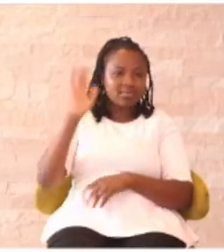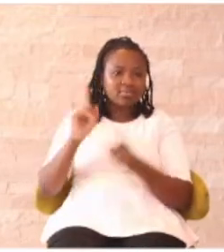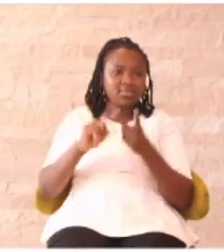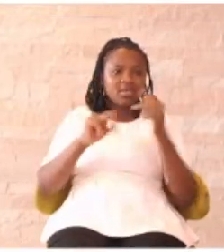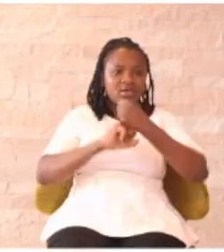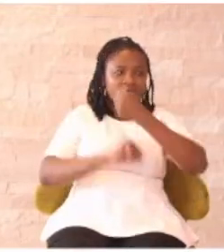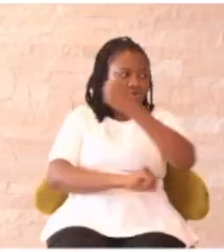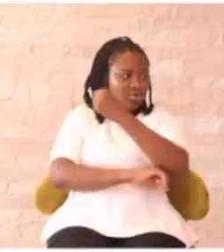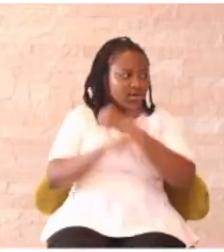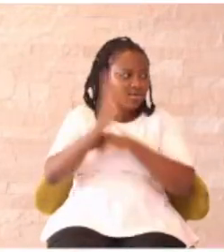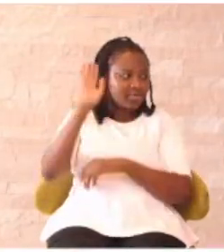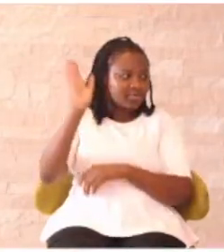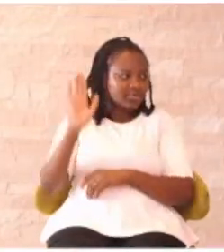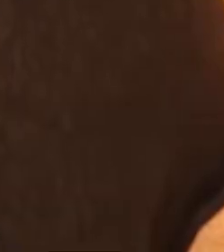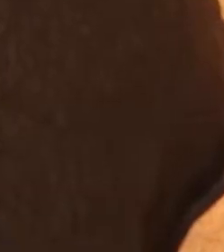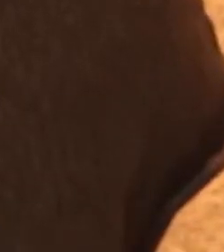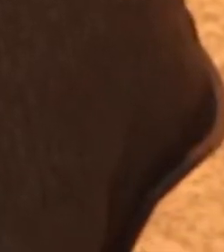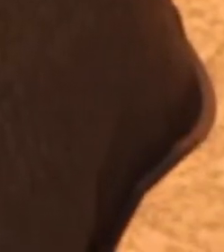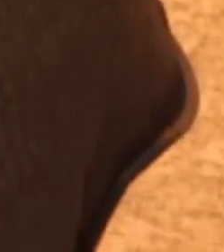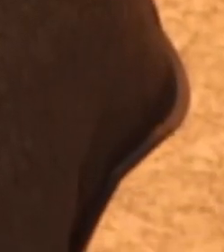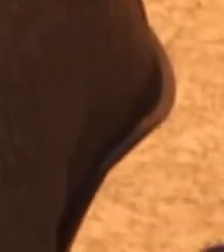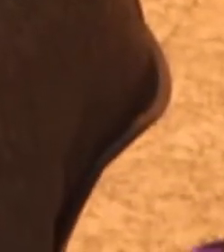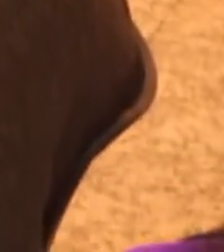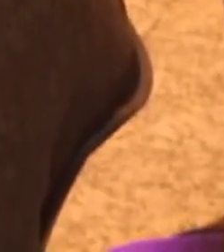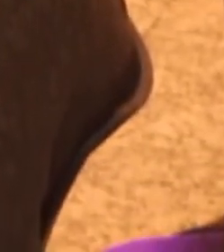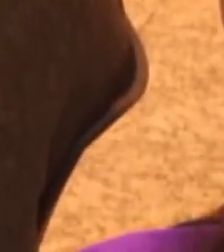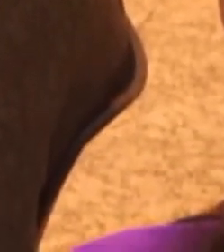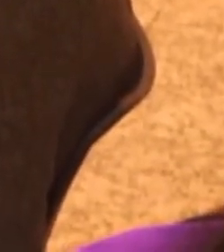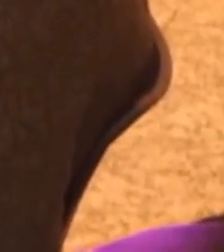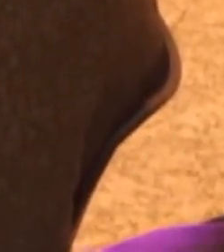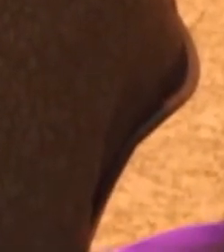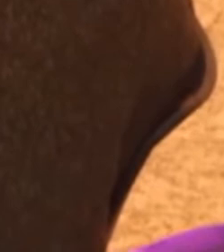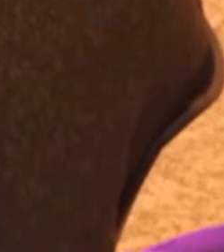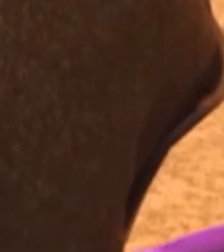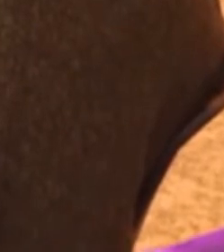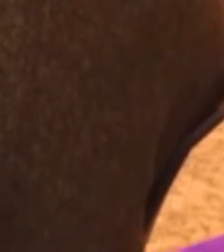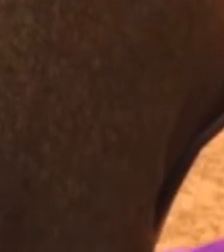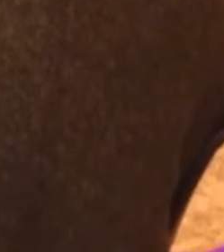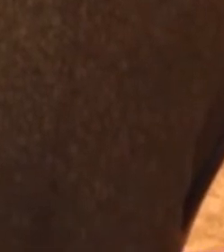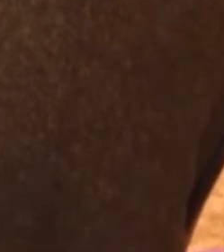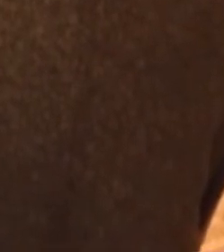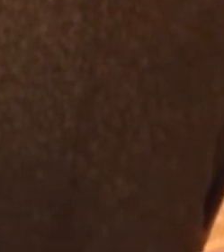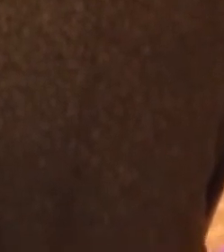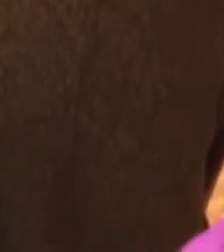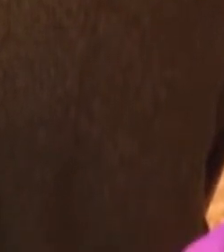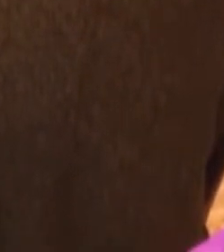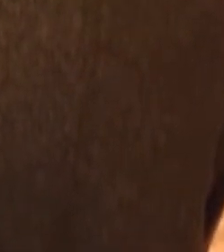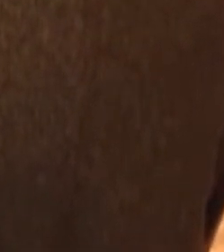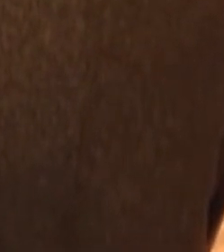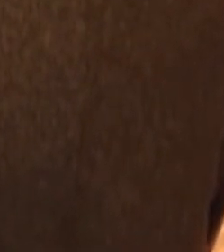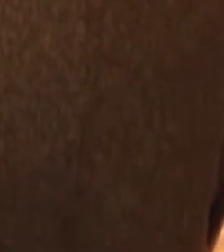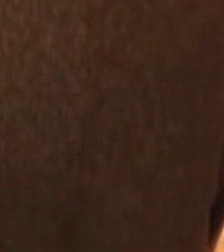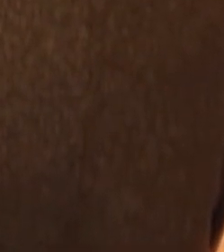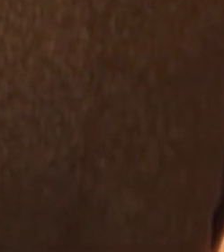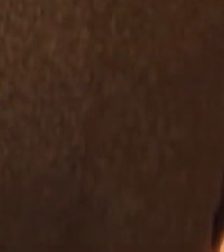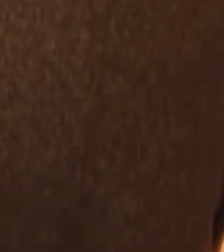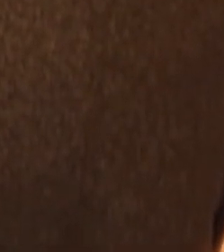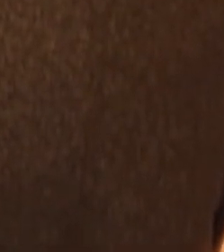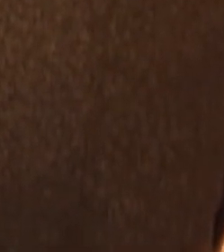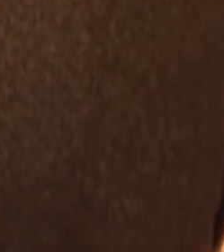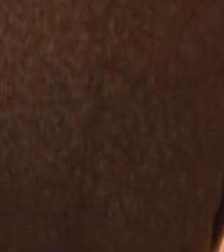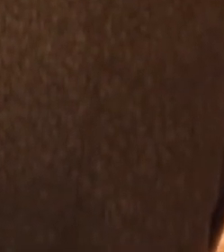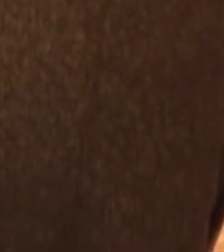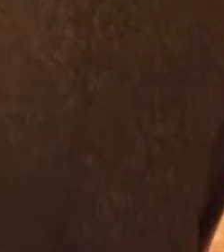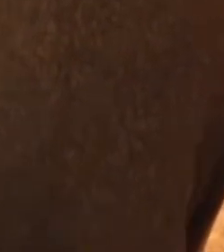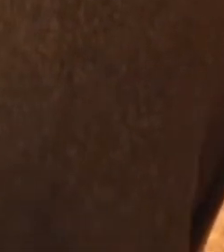donor presentations. And the thing is, we use what we have on paper. So if it's not on paper,